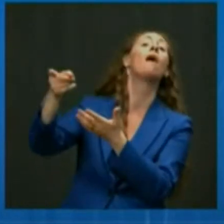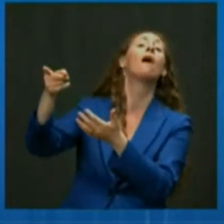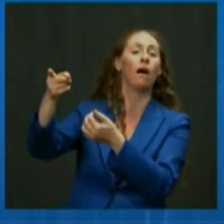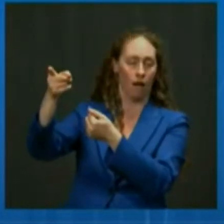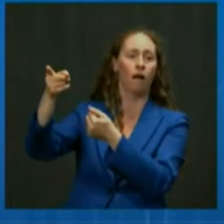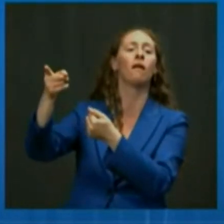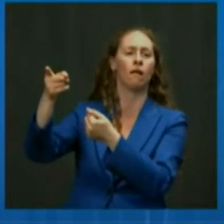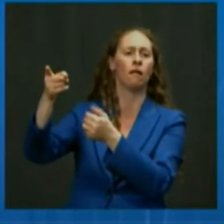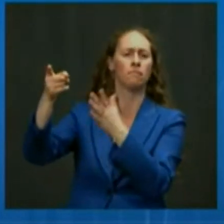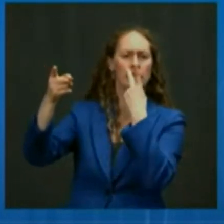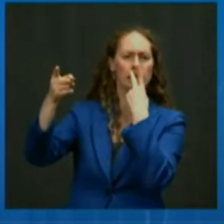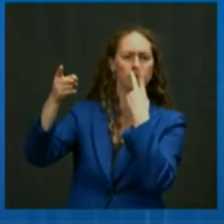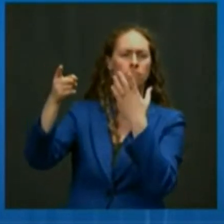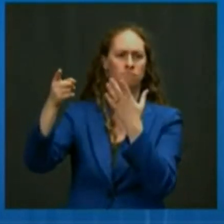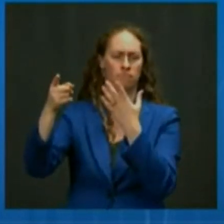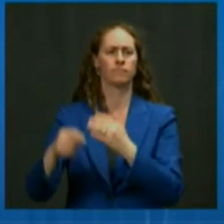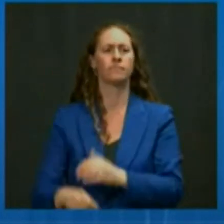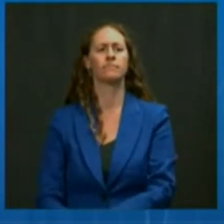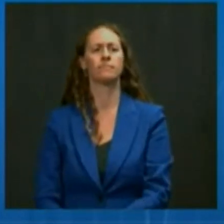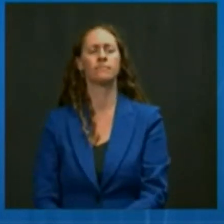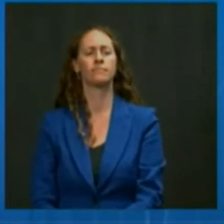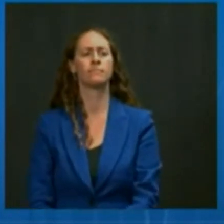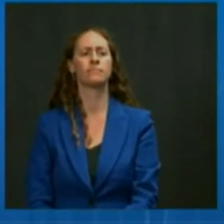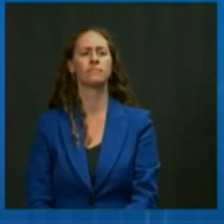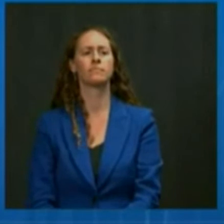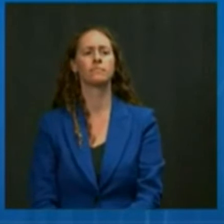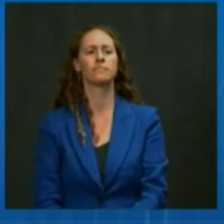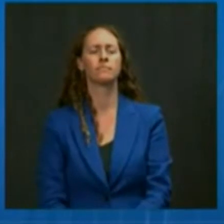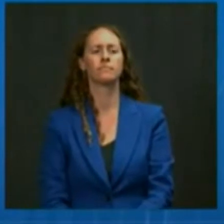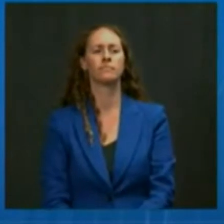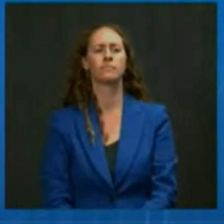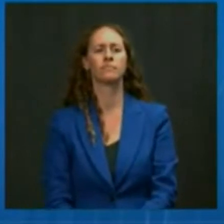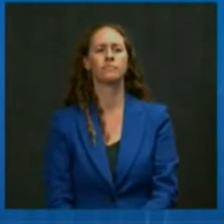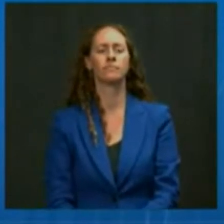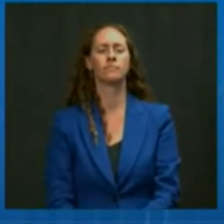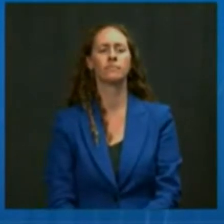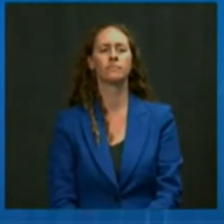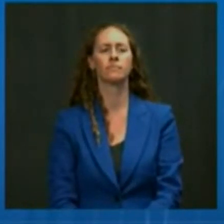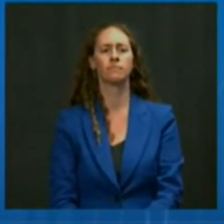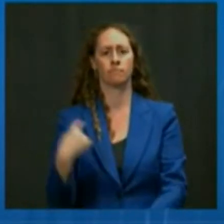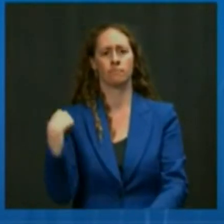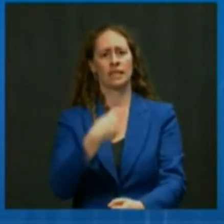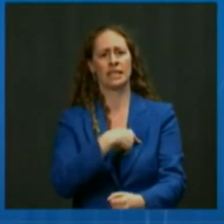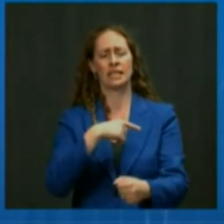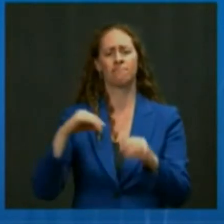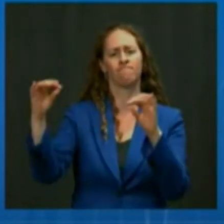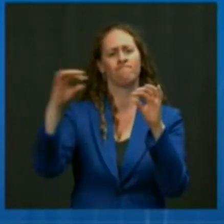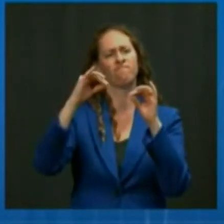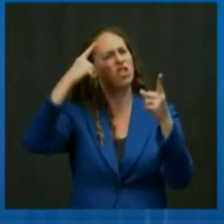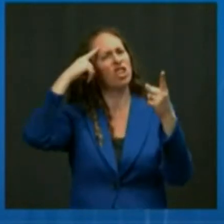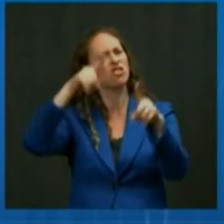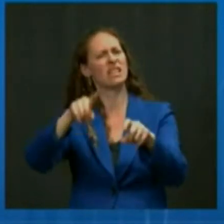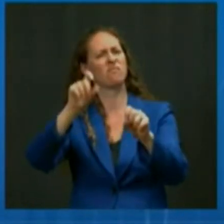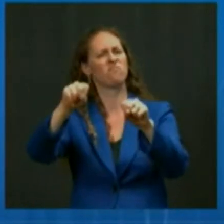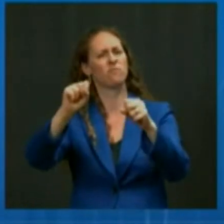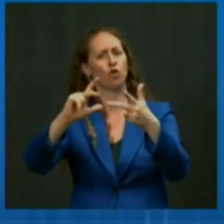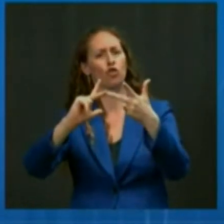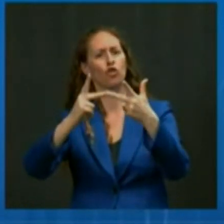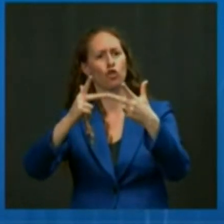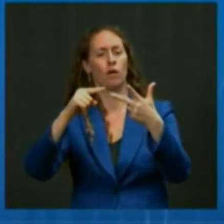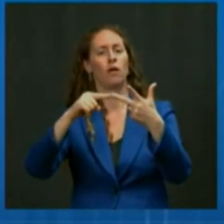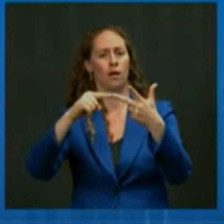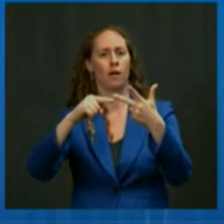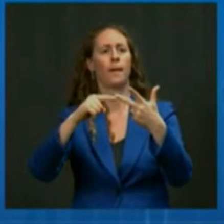on Immunization Practices, is that we believe that third dose will ultimately be needed to provide